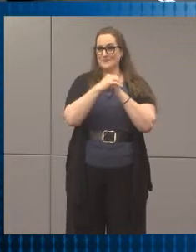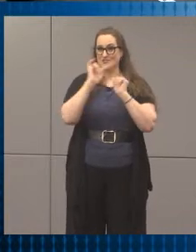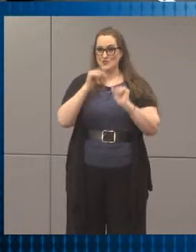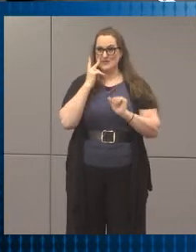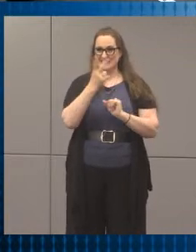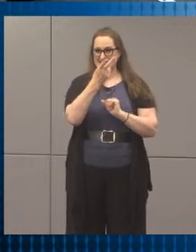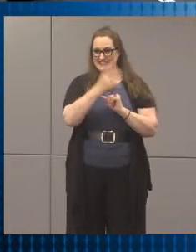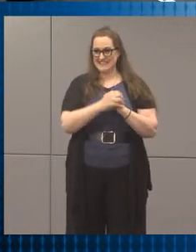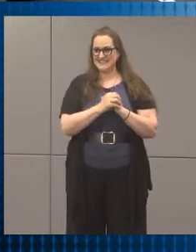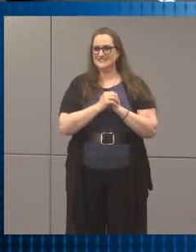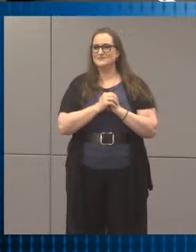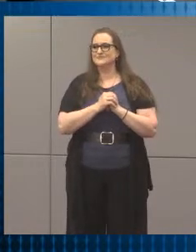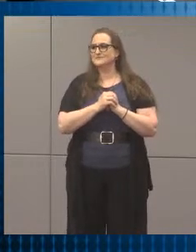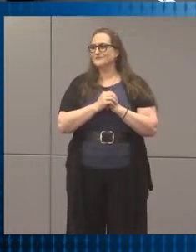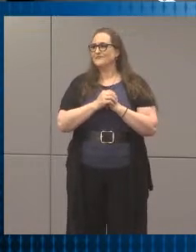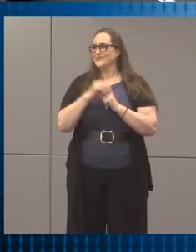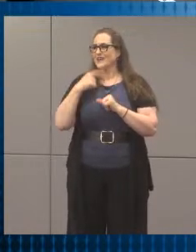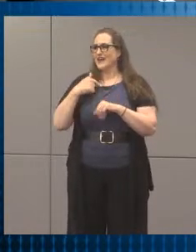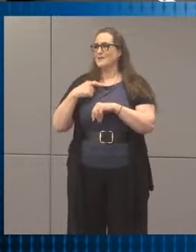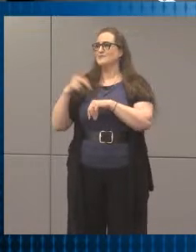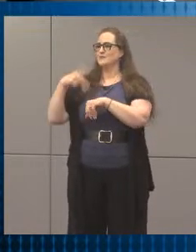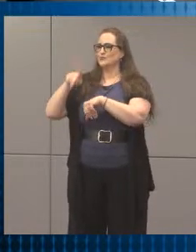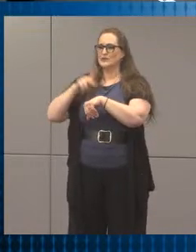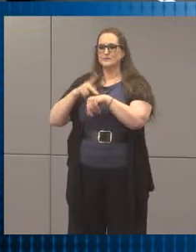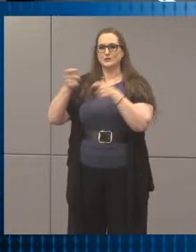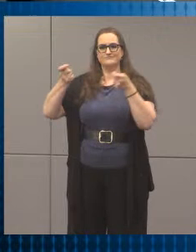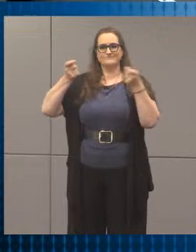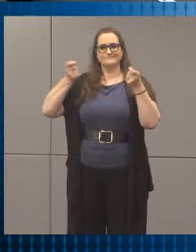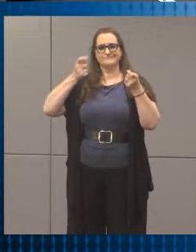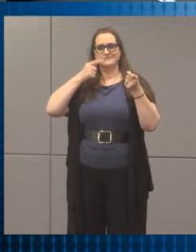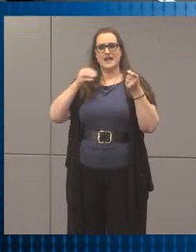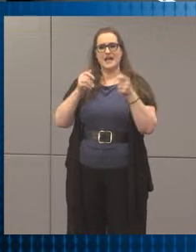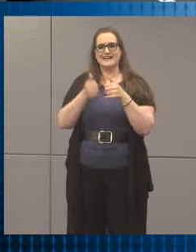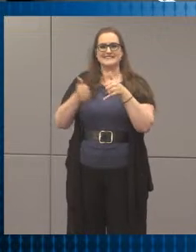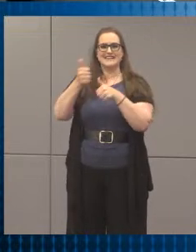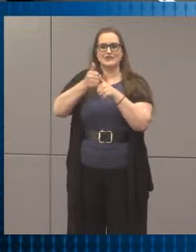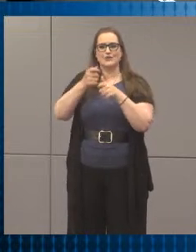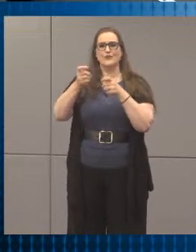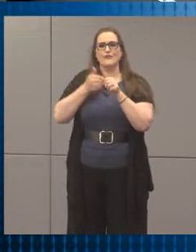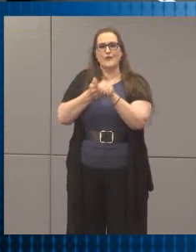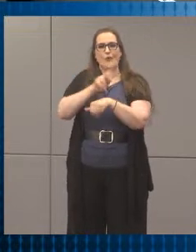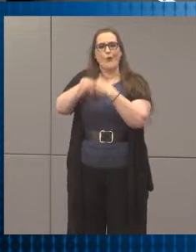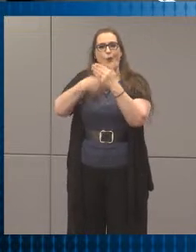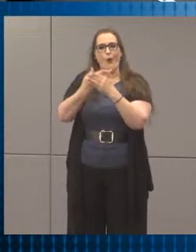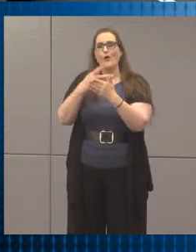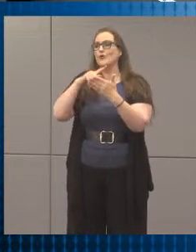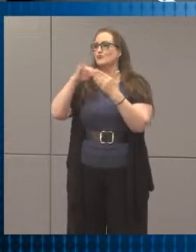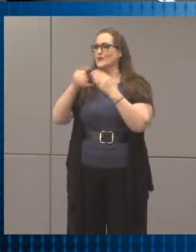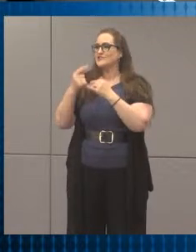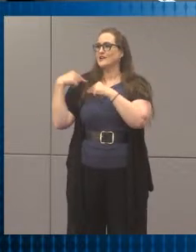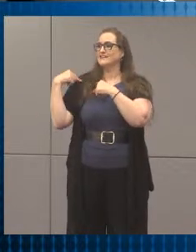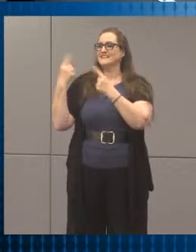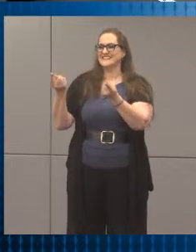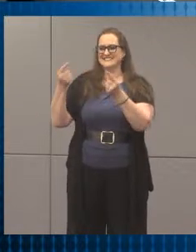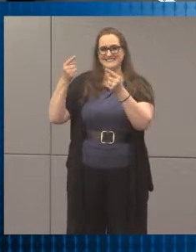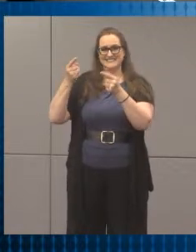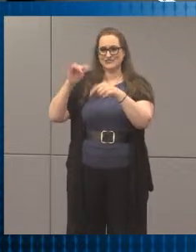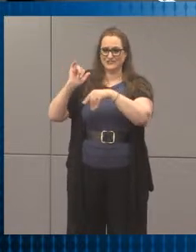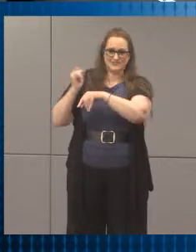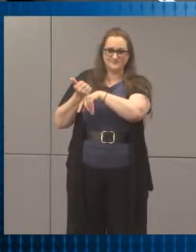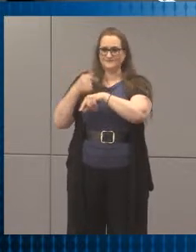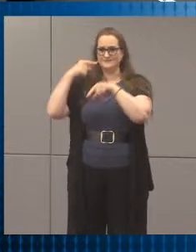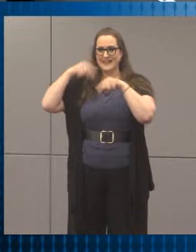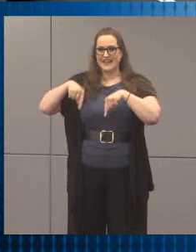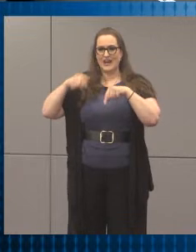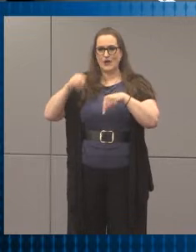see I'm the principal in charge and the executive who has followed all the projects at Mott since our inception here. Krista is